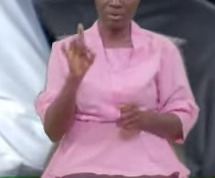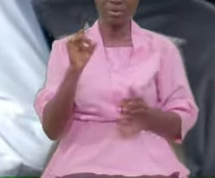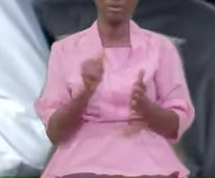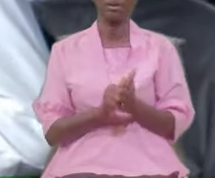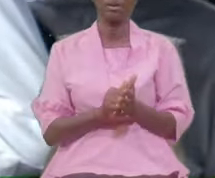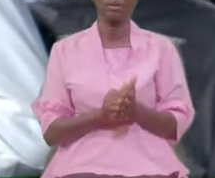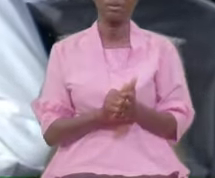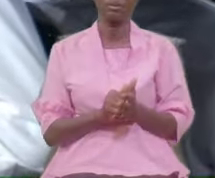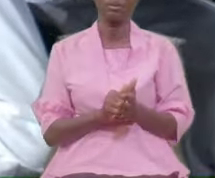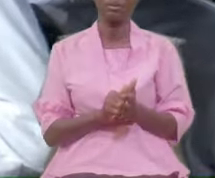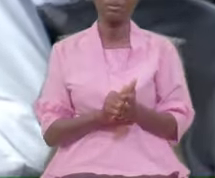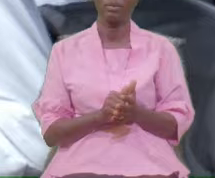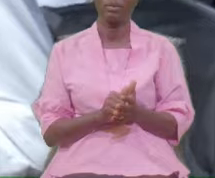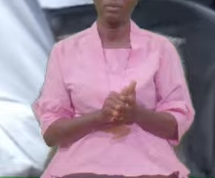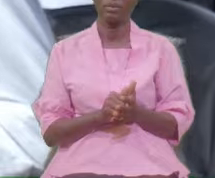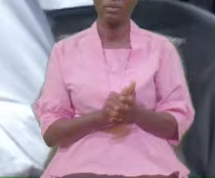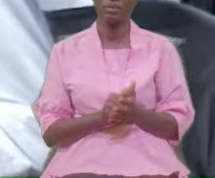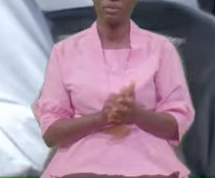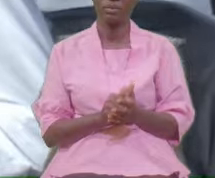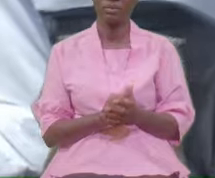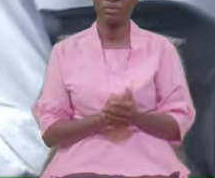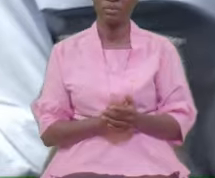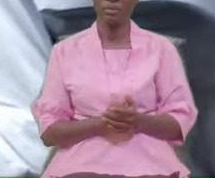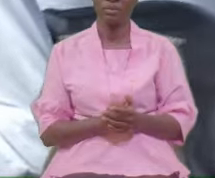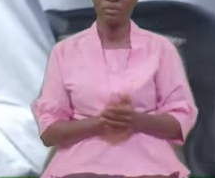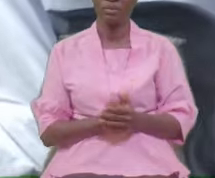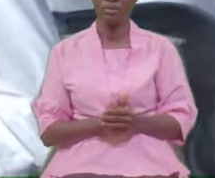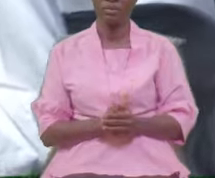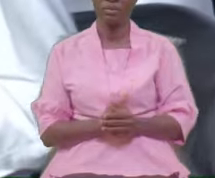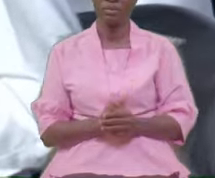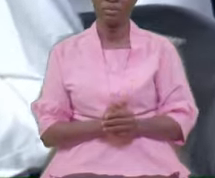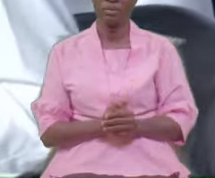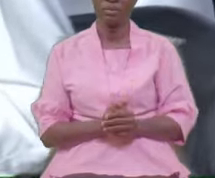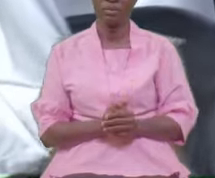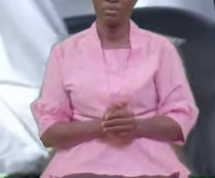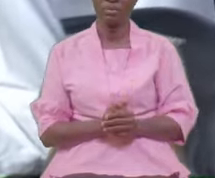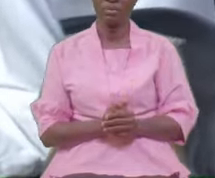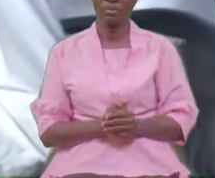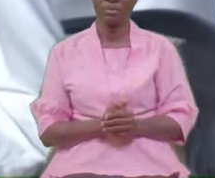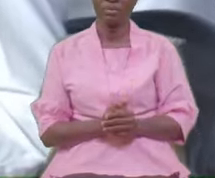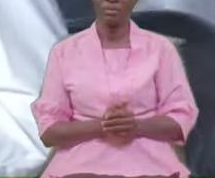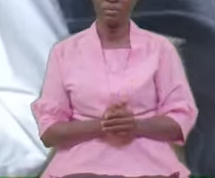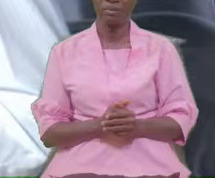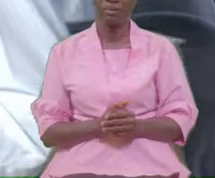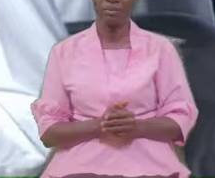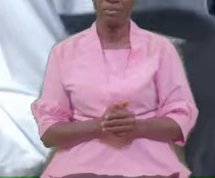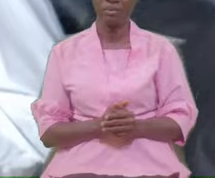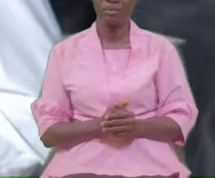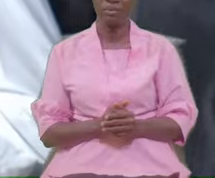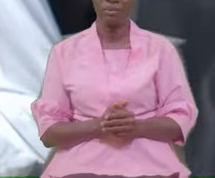then you you be led with a form that you need